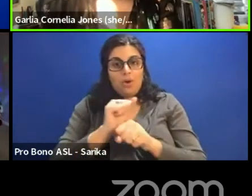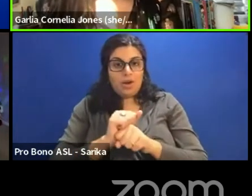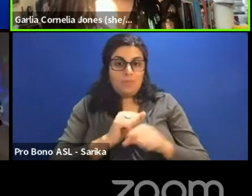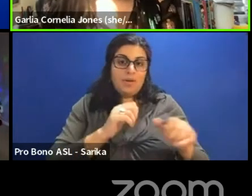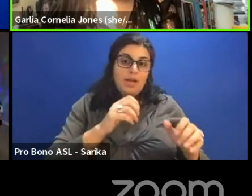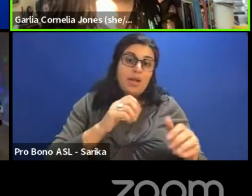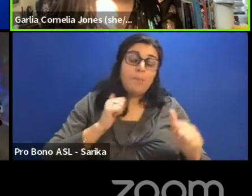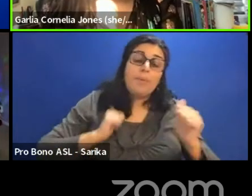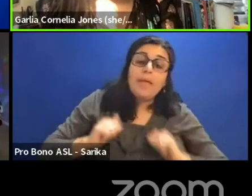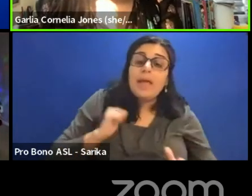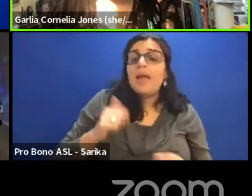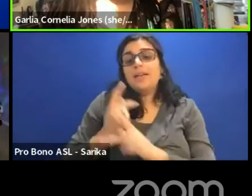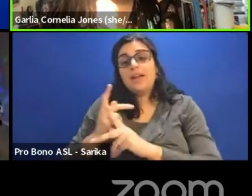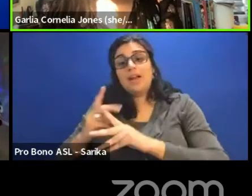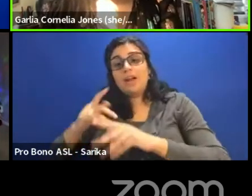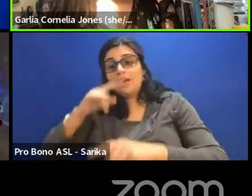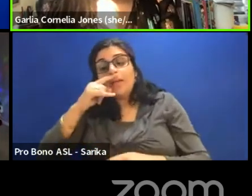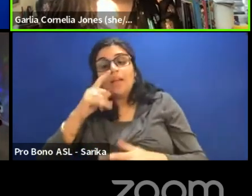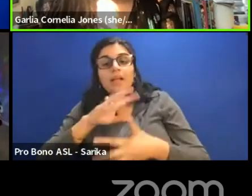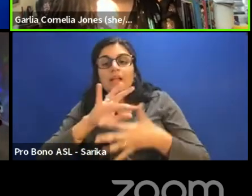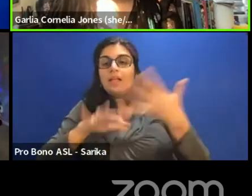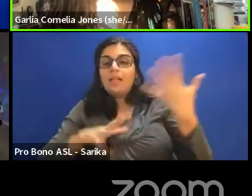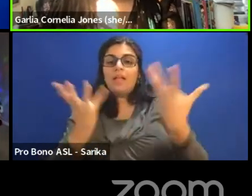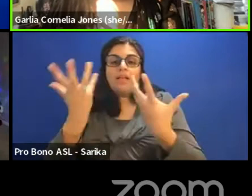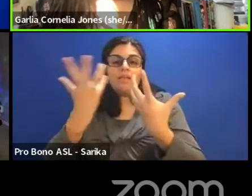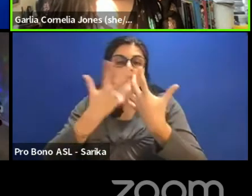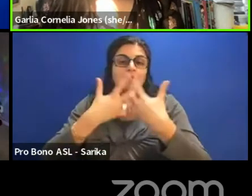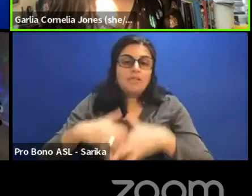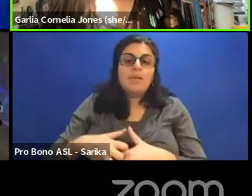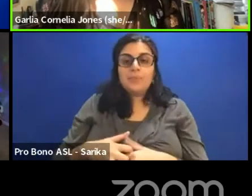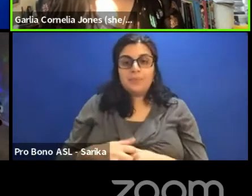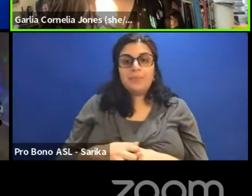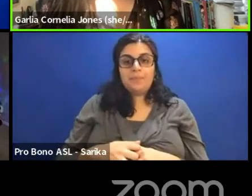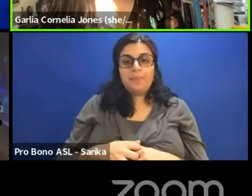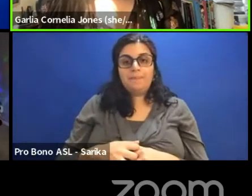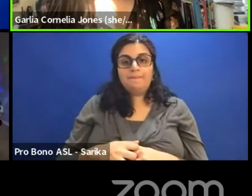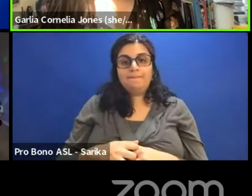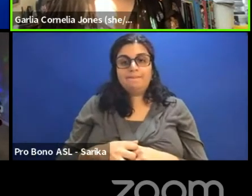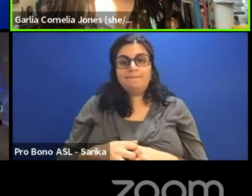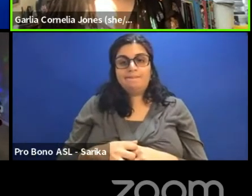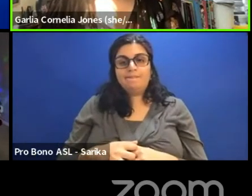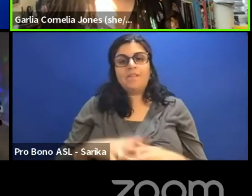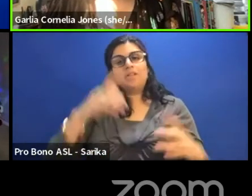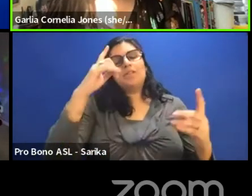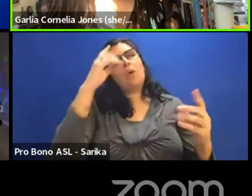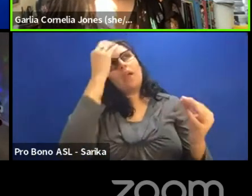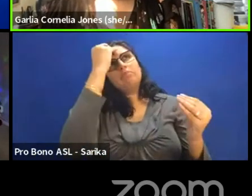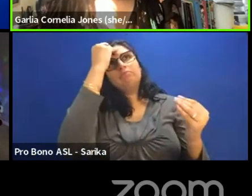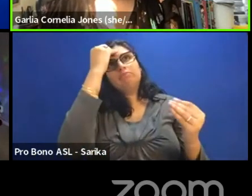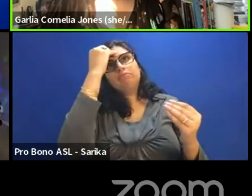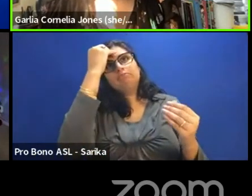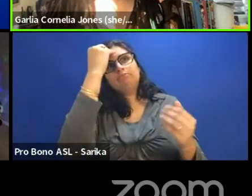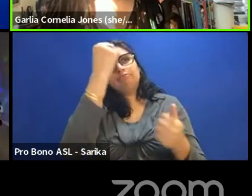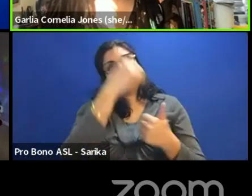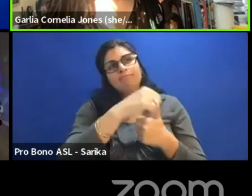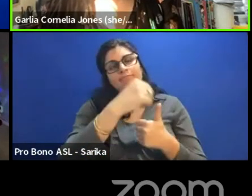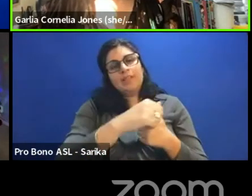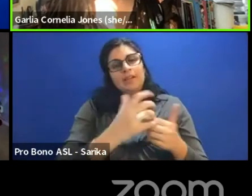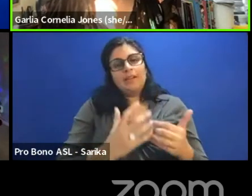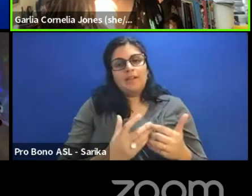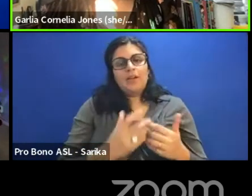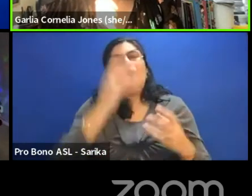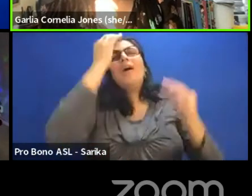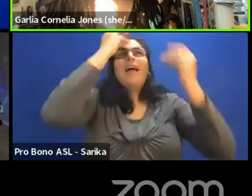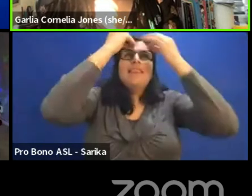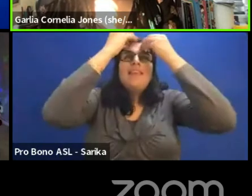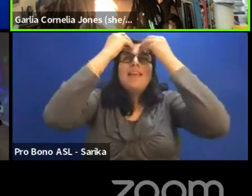So I think a lot about how we can